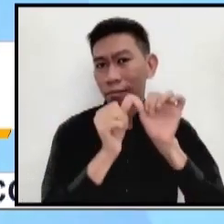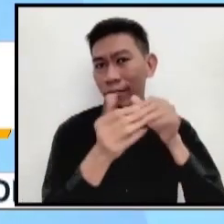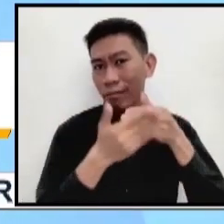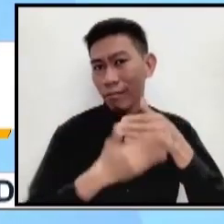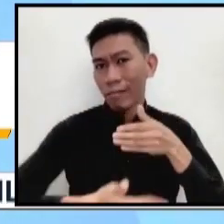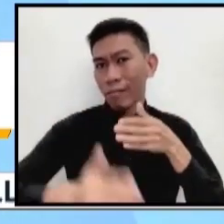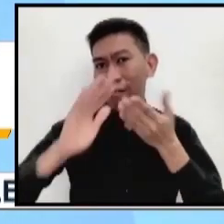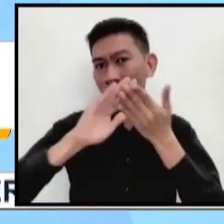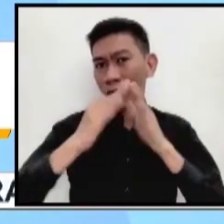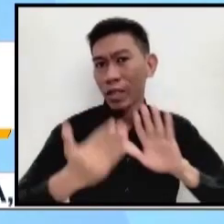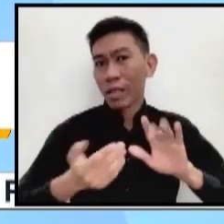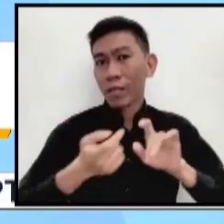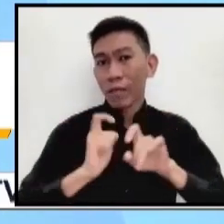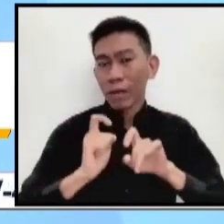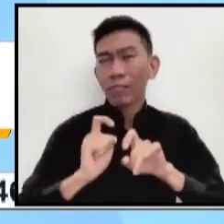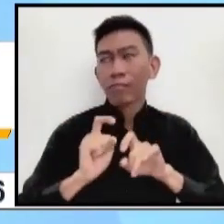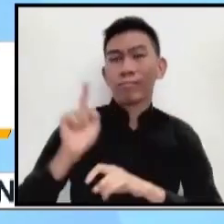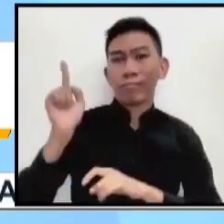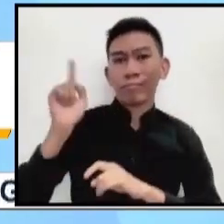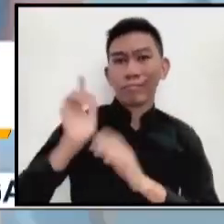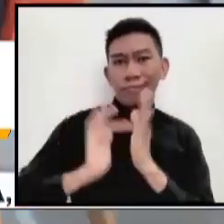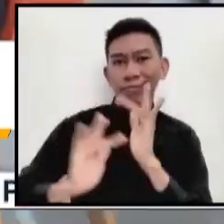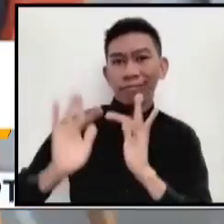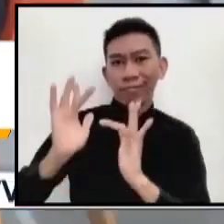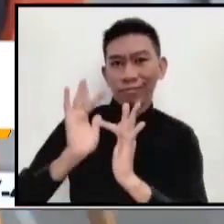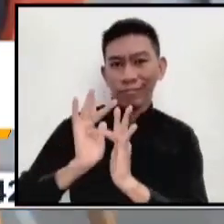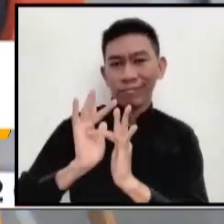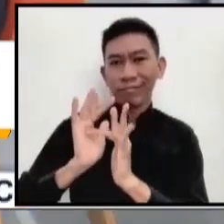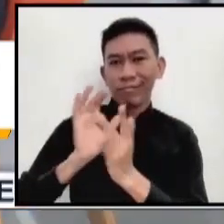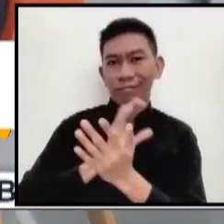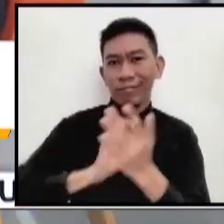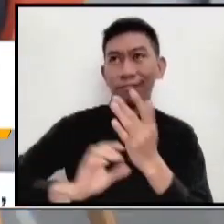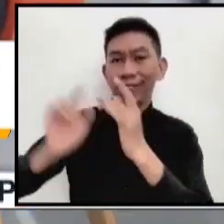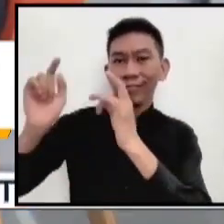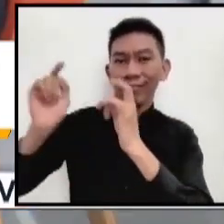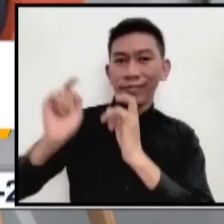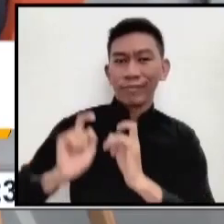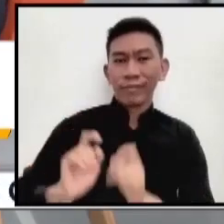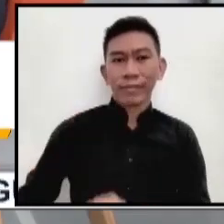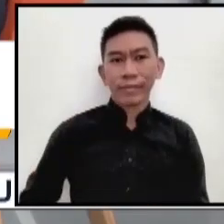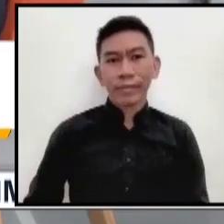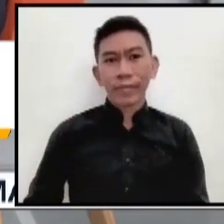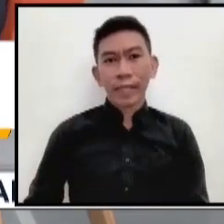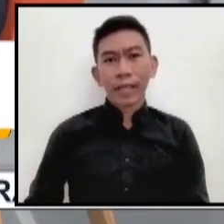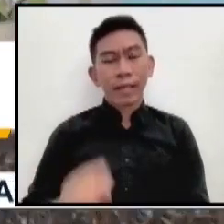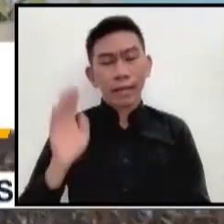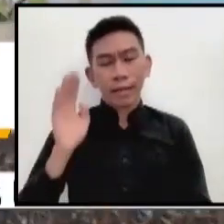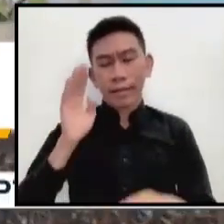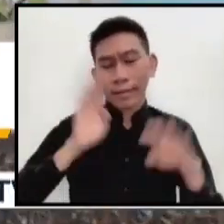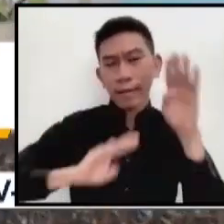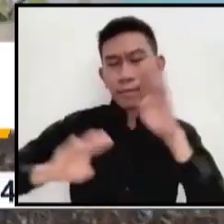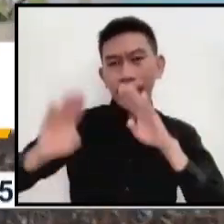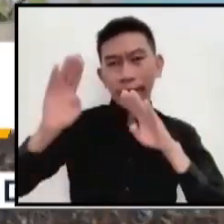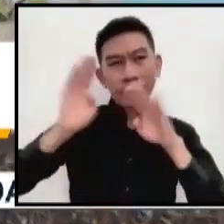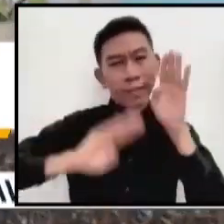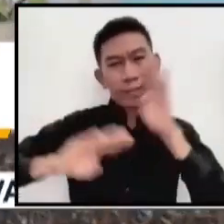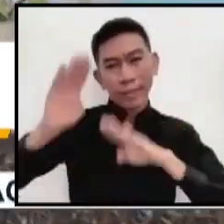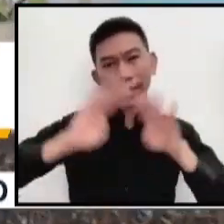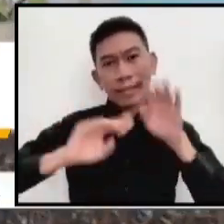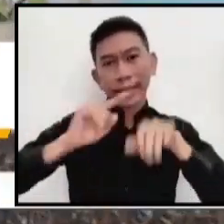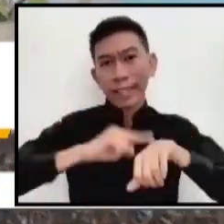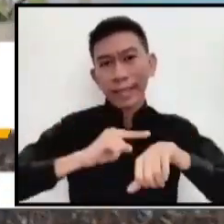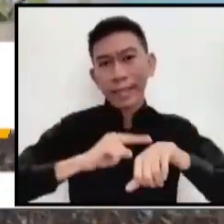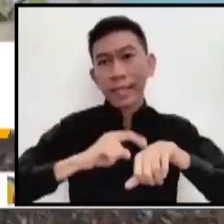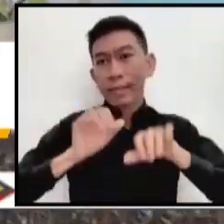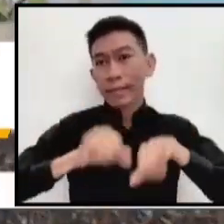Jesus Christ. Mm-hmm. Well, troubled times, lahat tayo may pinagdadaanan, exactly, at lahat tayo kailangan natin ng kapayapaan sa puso natin, lalo na,